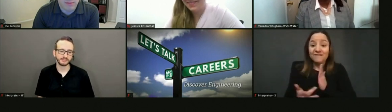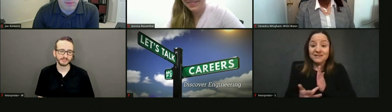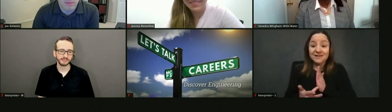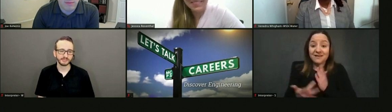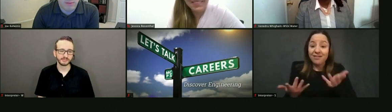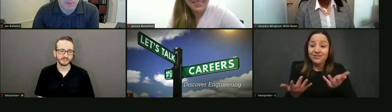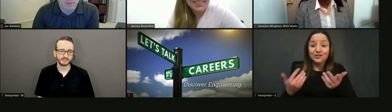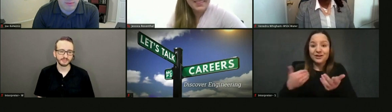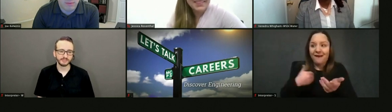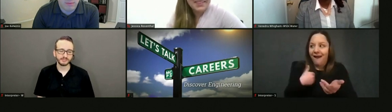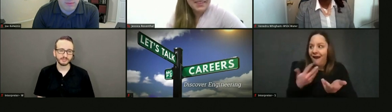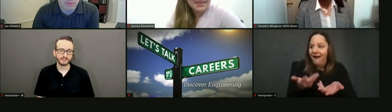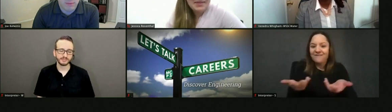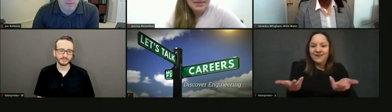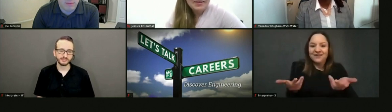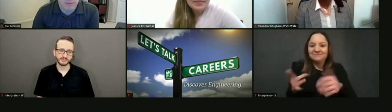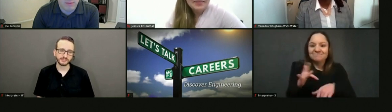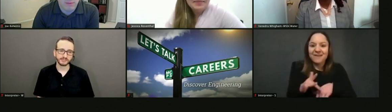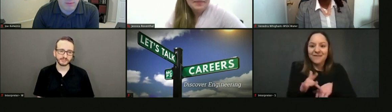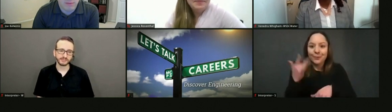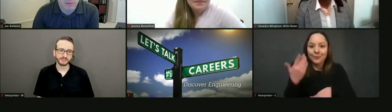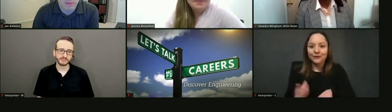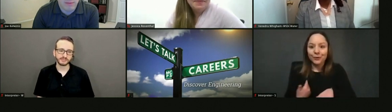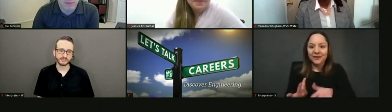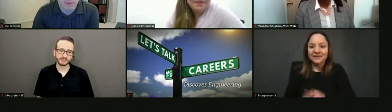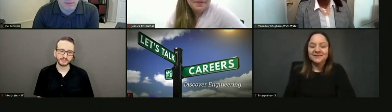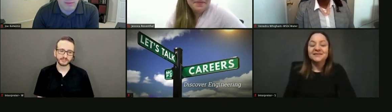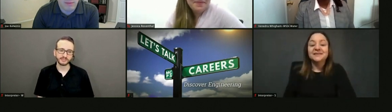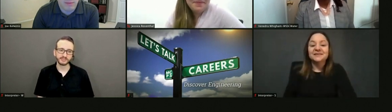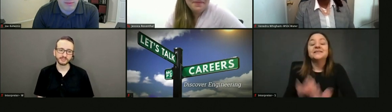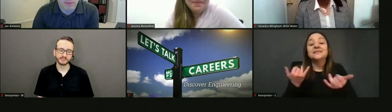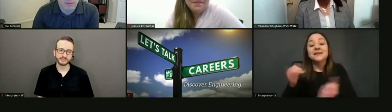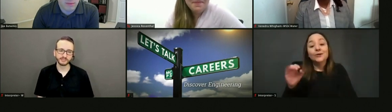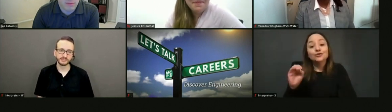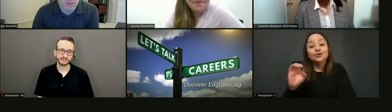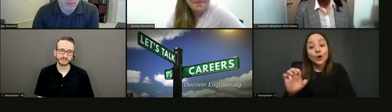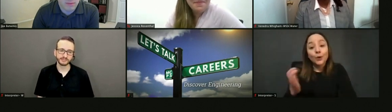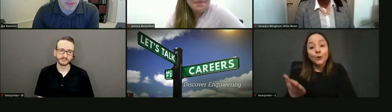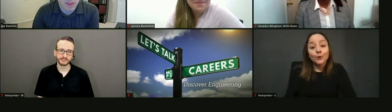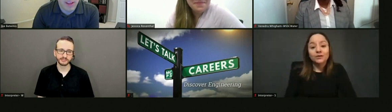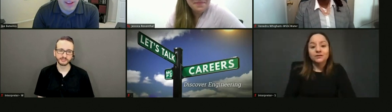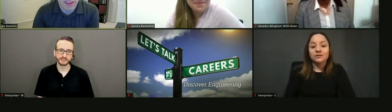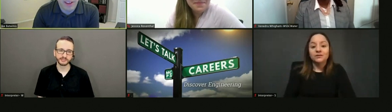all that technology right at my fingertips. And finally, Joe.